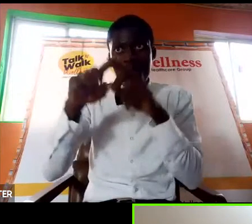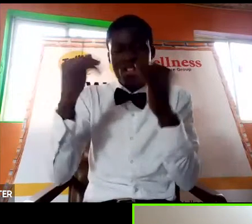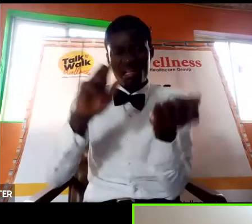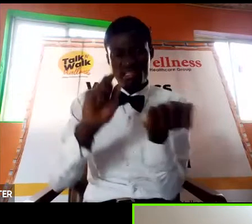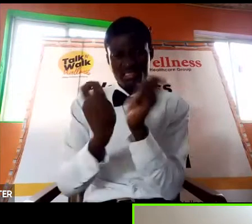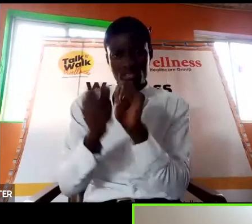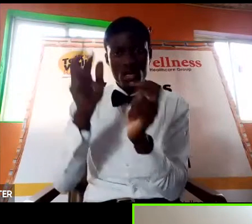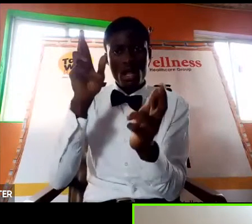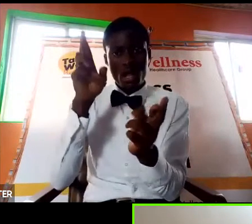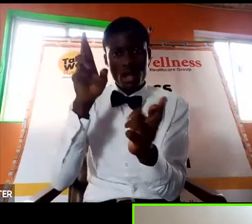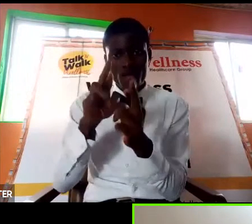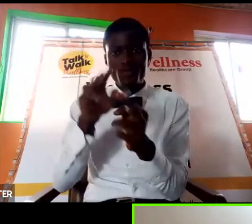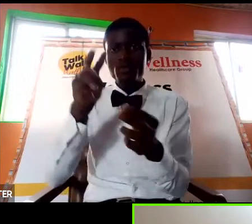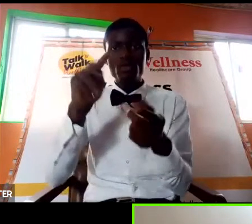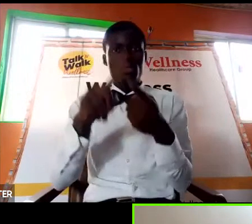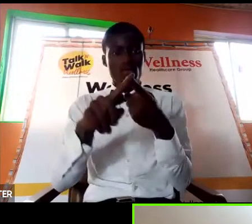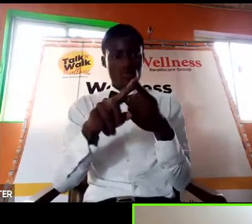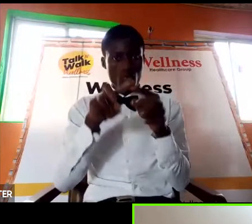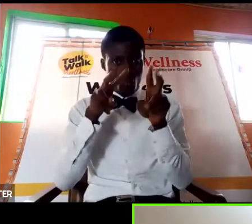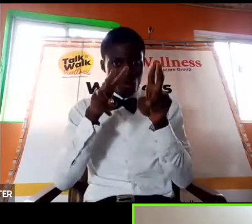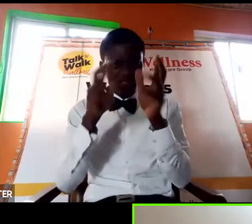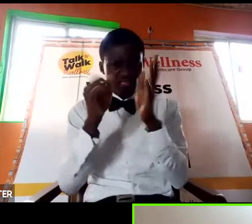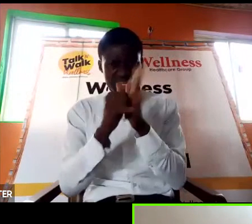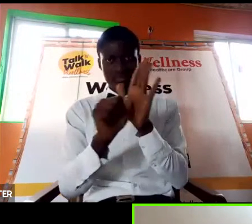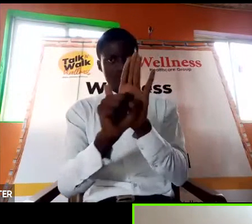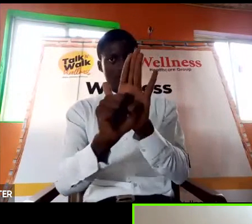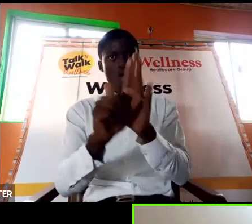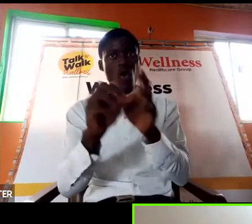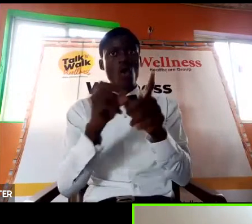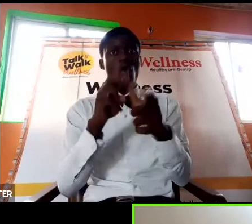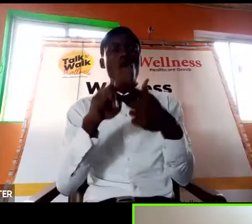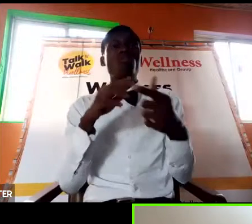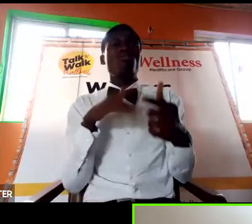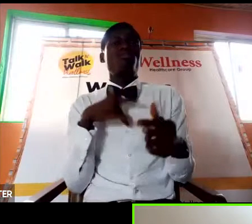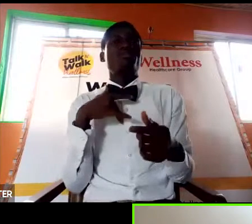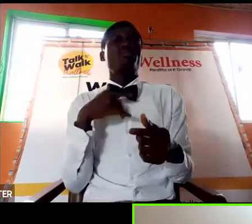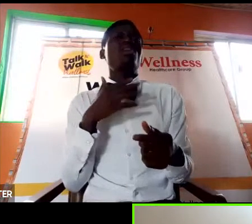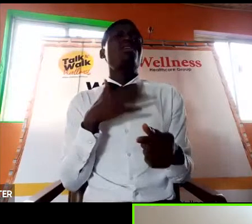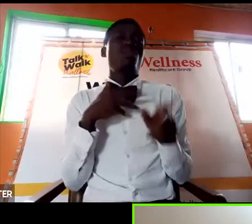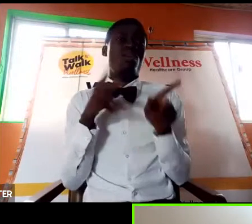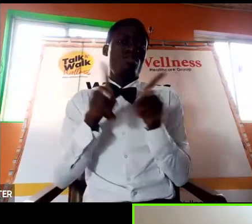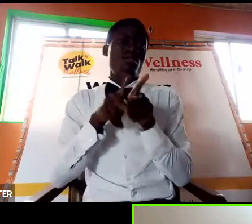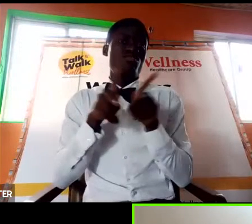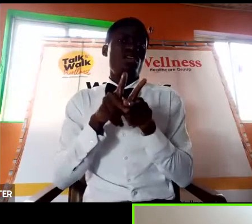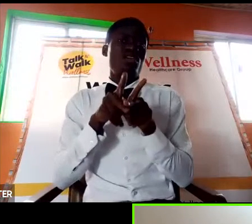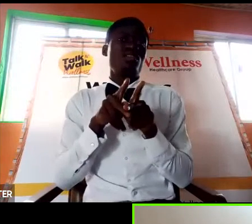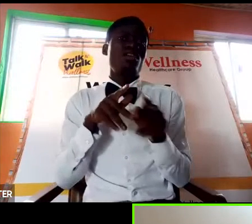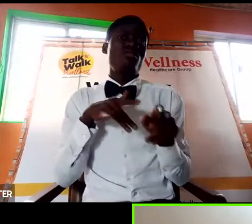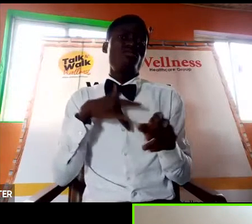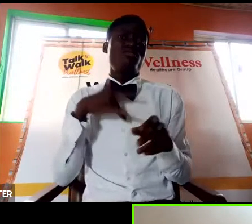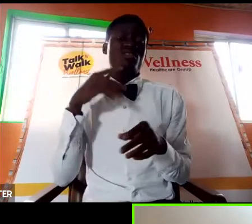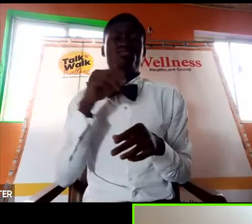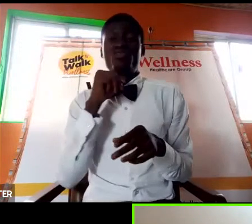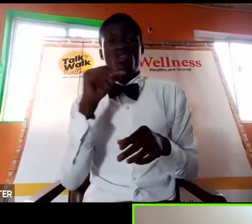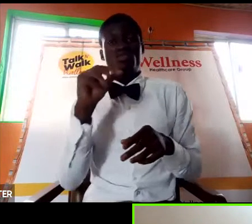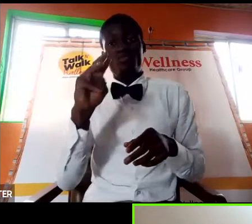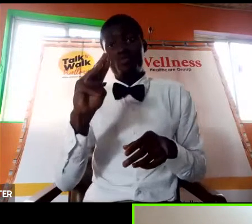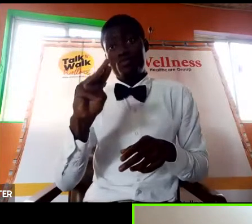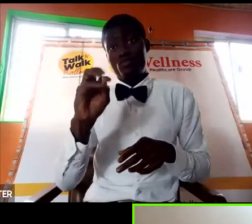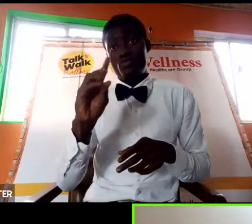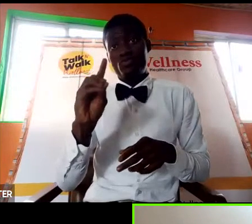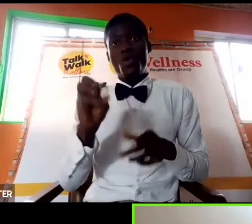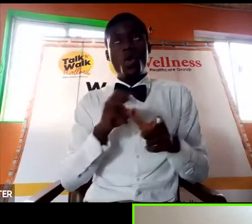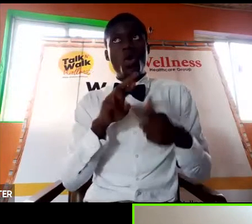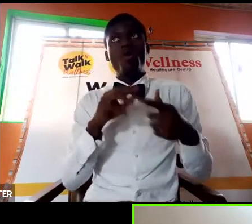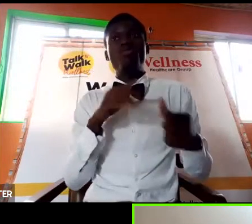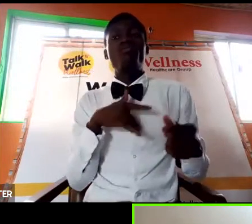you notice that maybe the other partner is, the way they participate, they are not really doing it anymore. Maybe they are just doing it to just make the other person feel